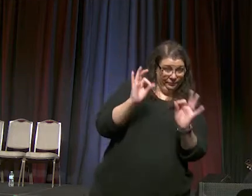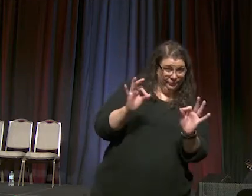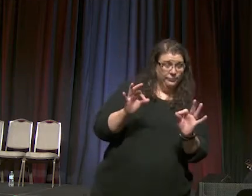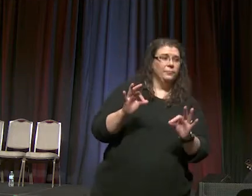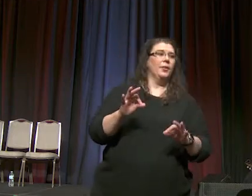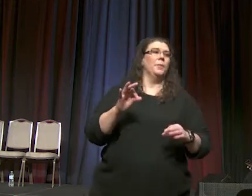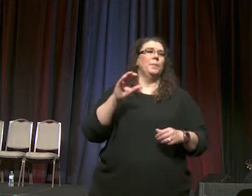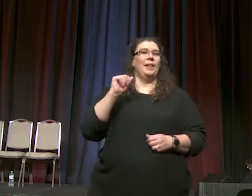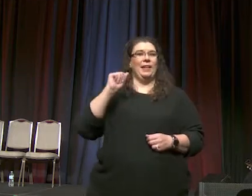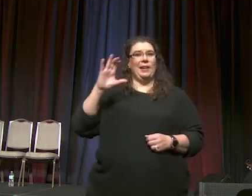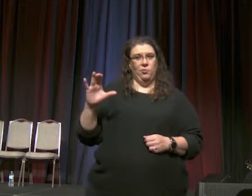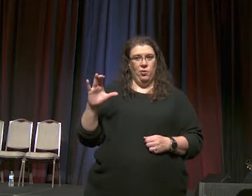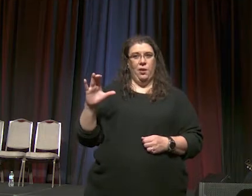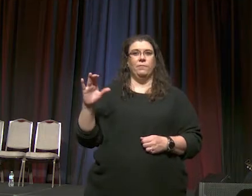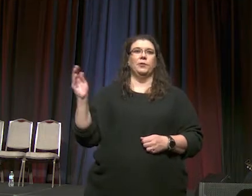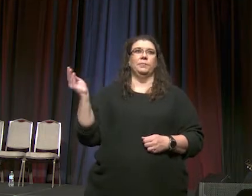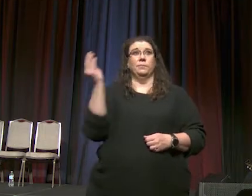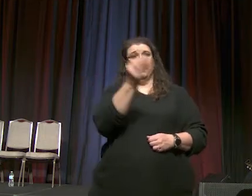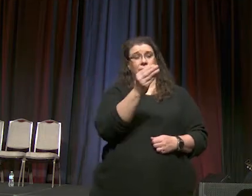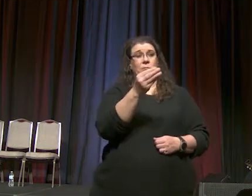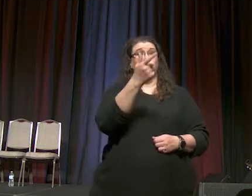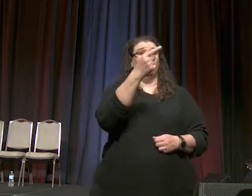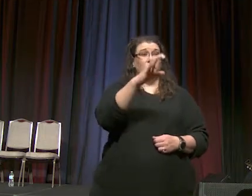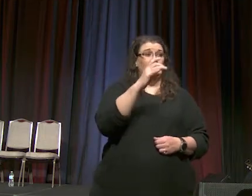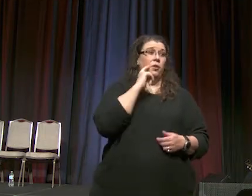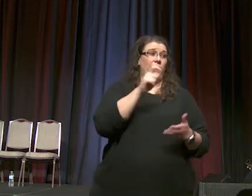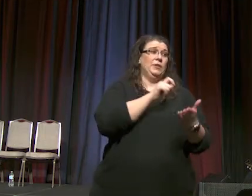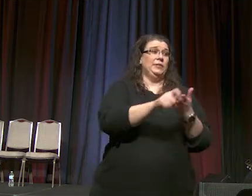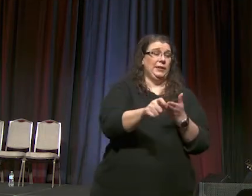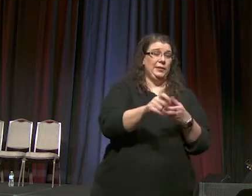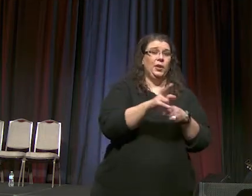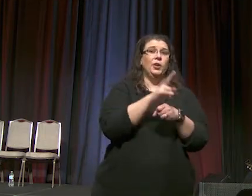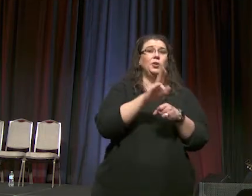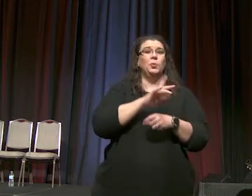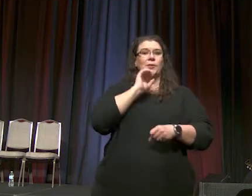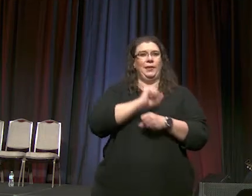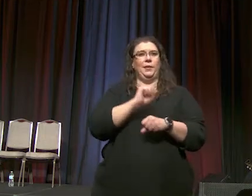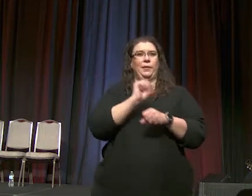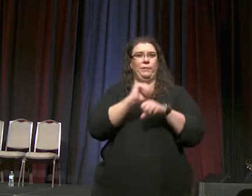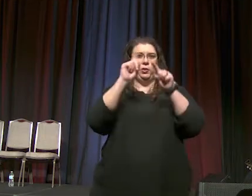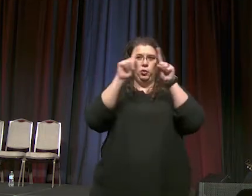Annual Conference to the Secretary of the General Conference using an official form.